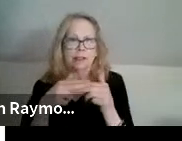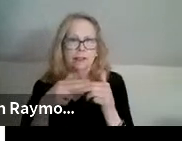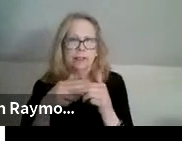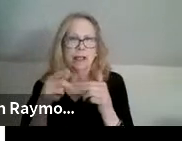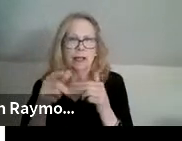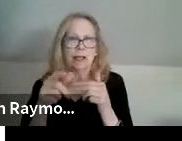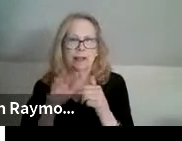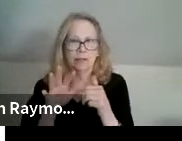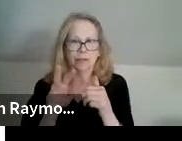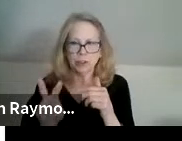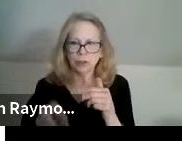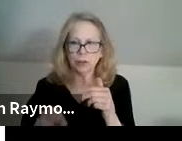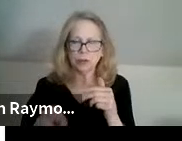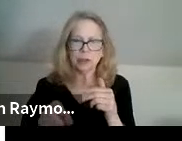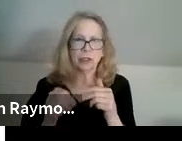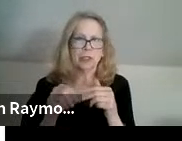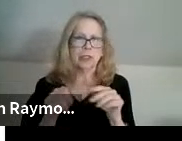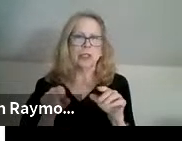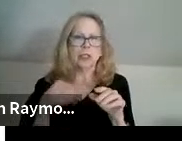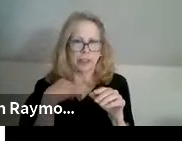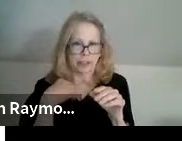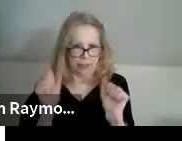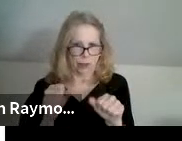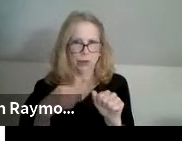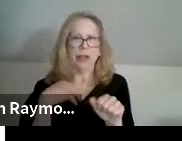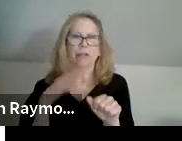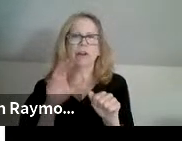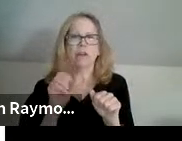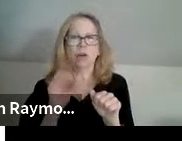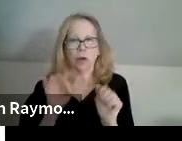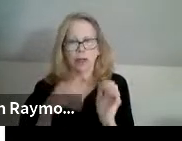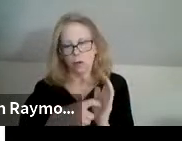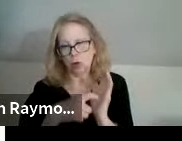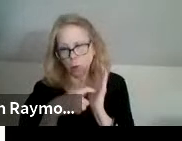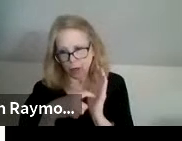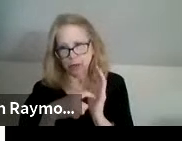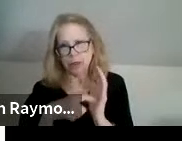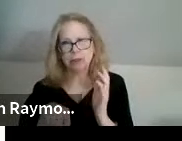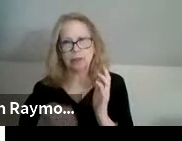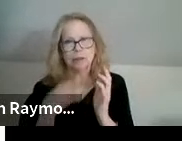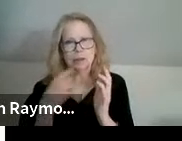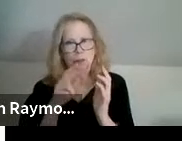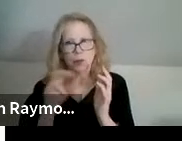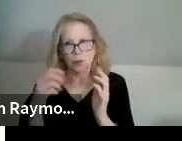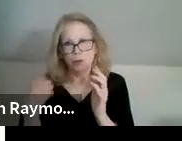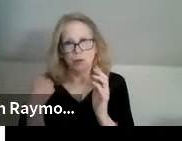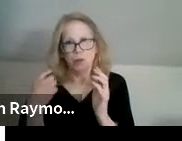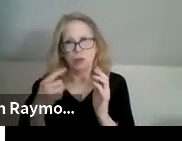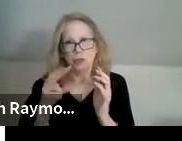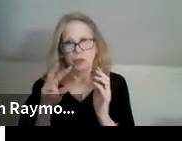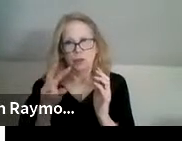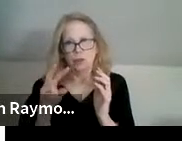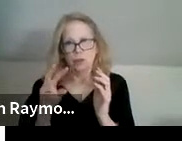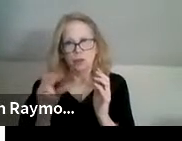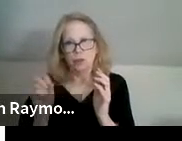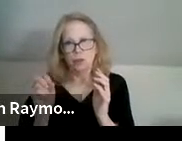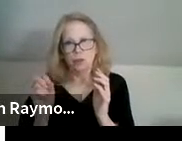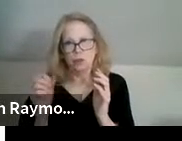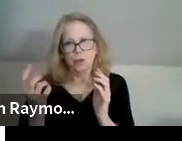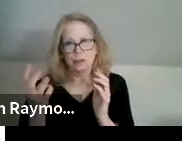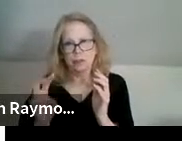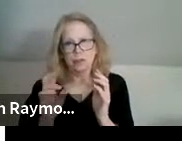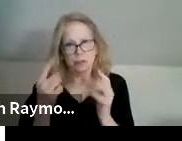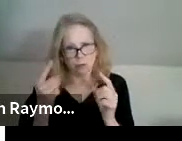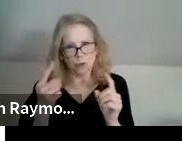So I'll also point out that, yes, we've got the 508 requirements in 2017 for accessible kiosks